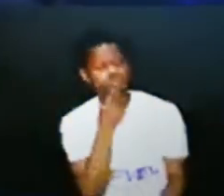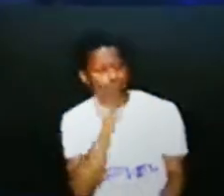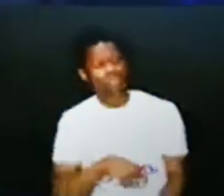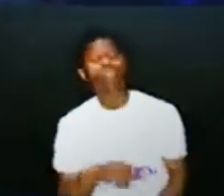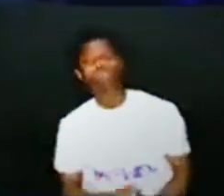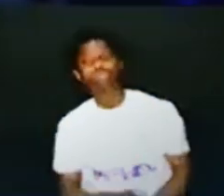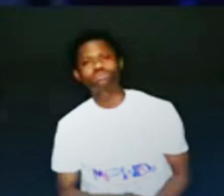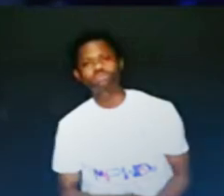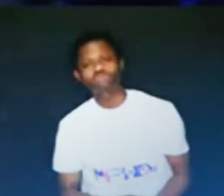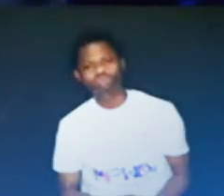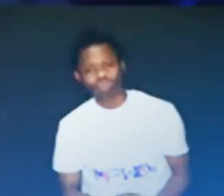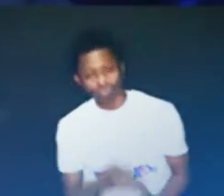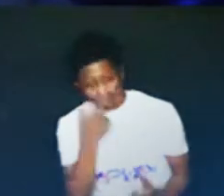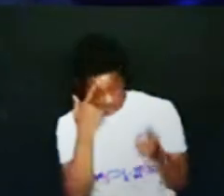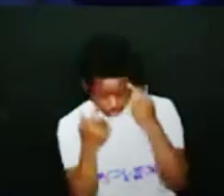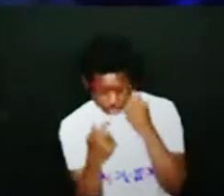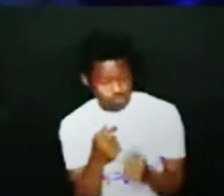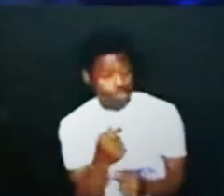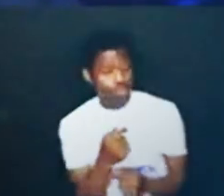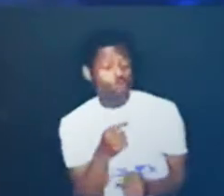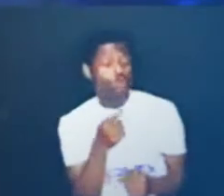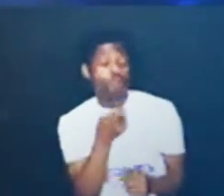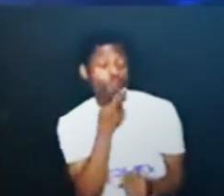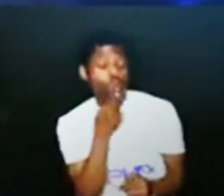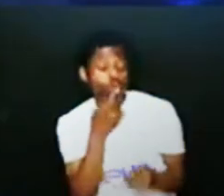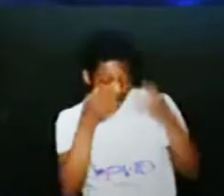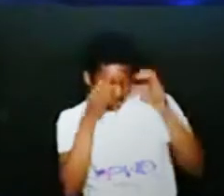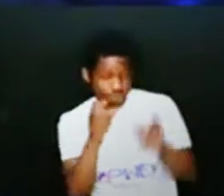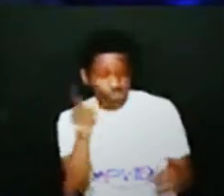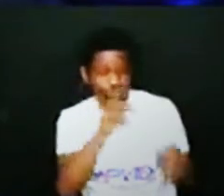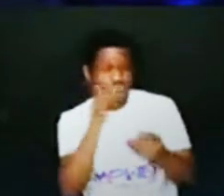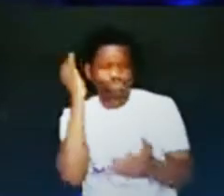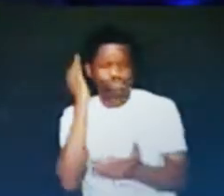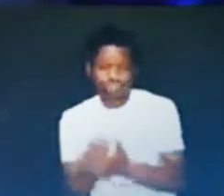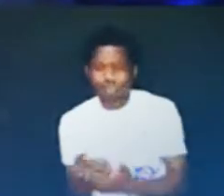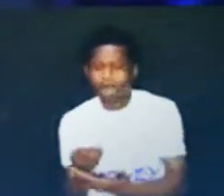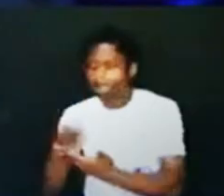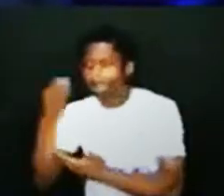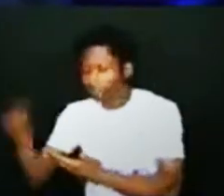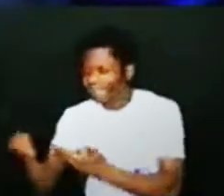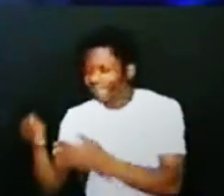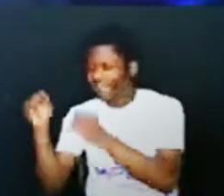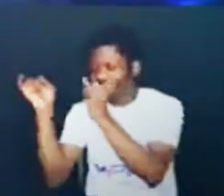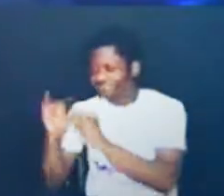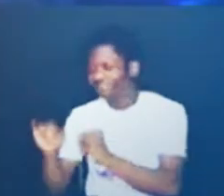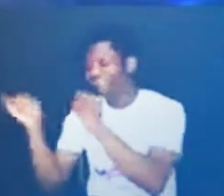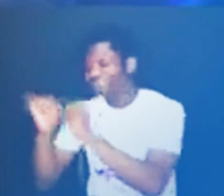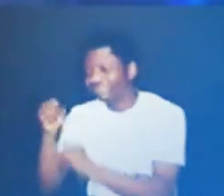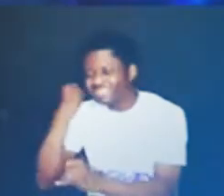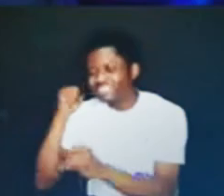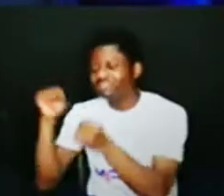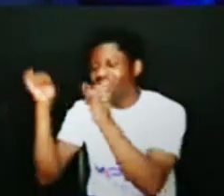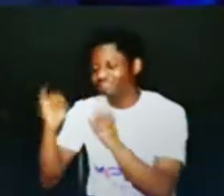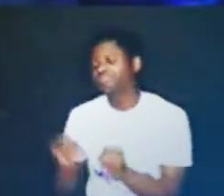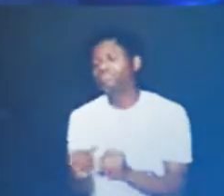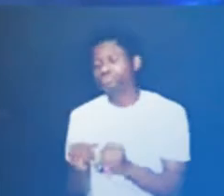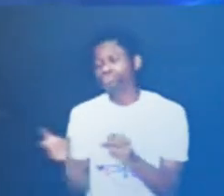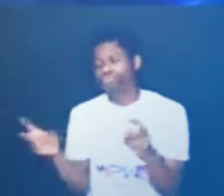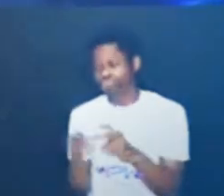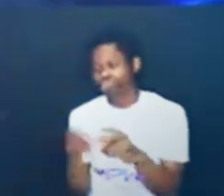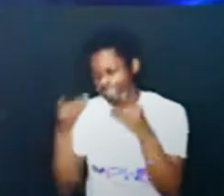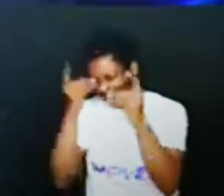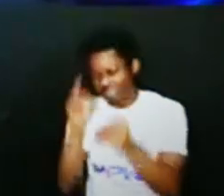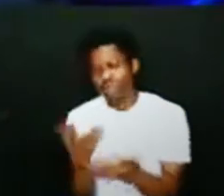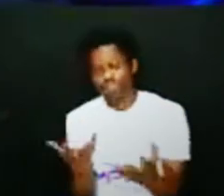kung hu jute jun phobia na wo efiso artemis baby ana na hinye no air course on as and abuson sum air course no